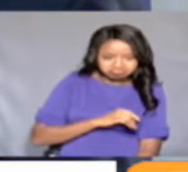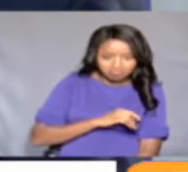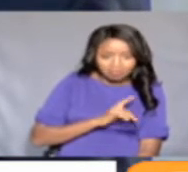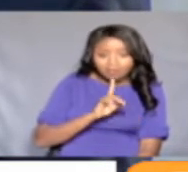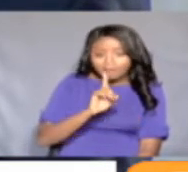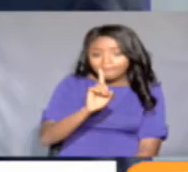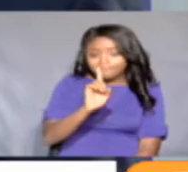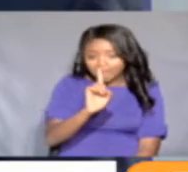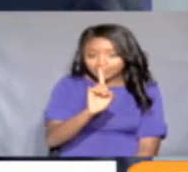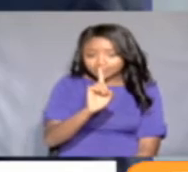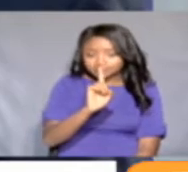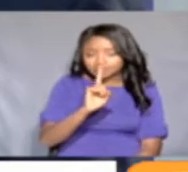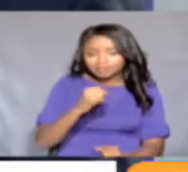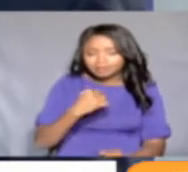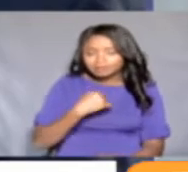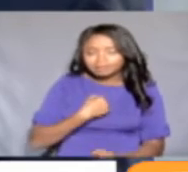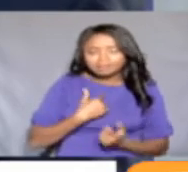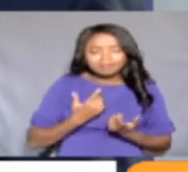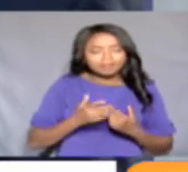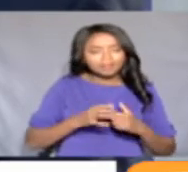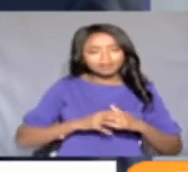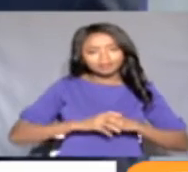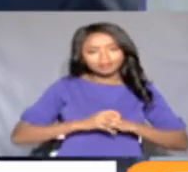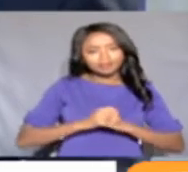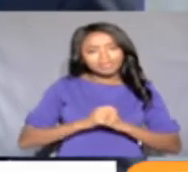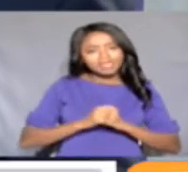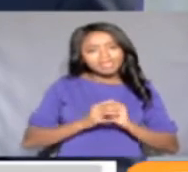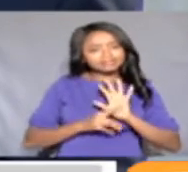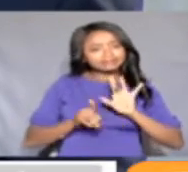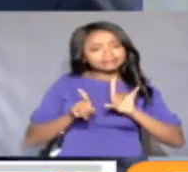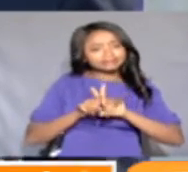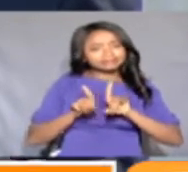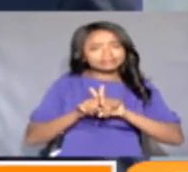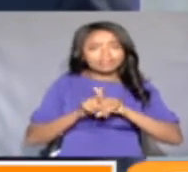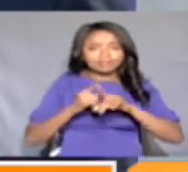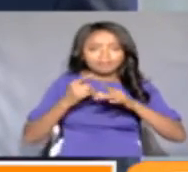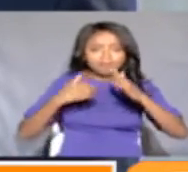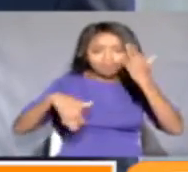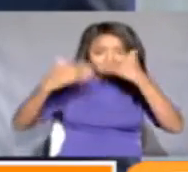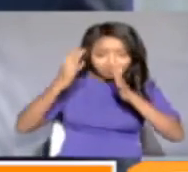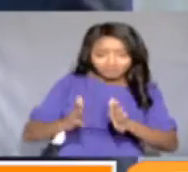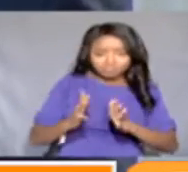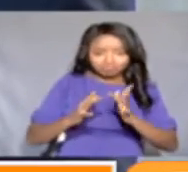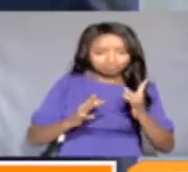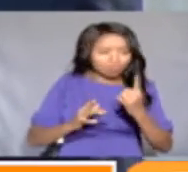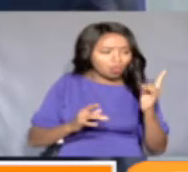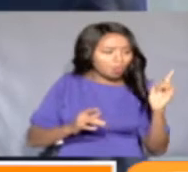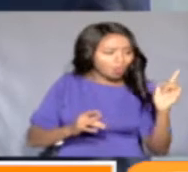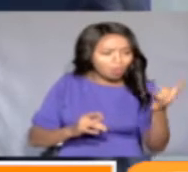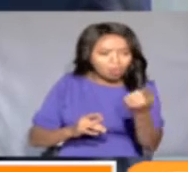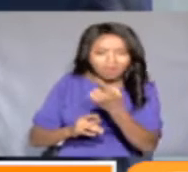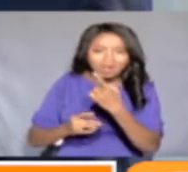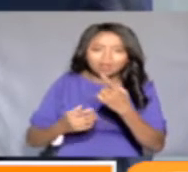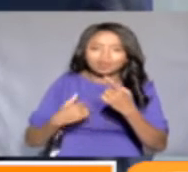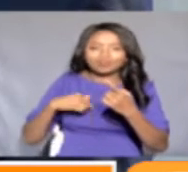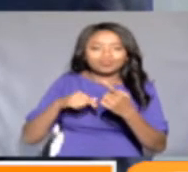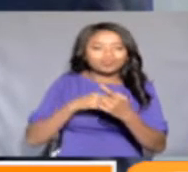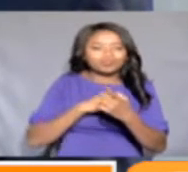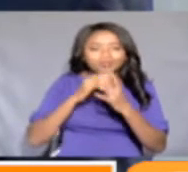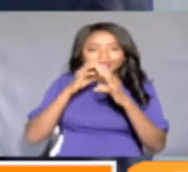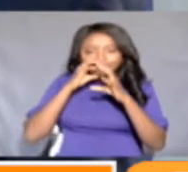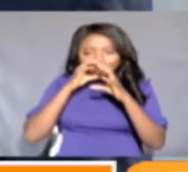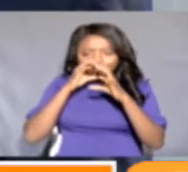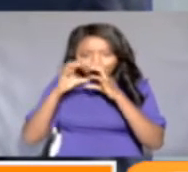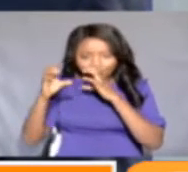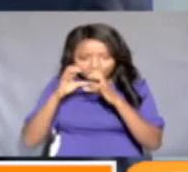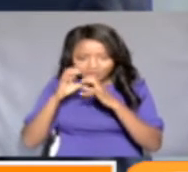is the fact that we as professionals, all of us together, are failing to communicate to